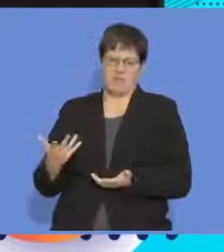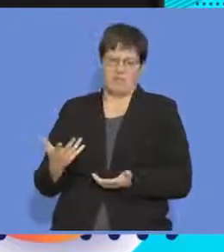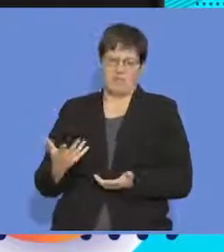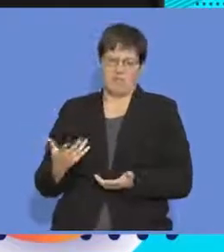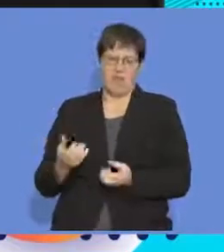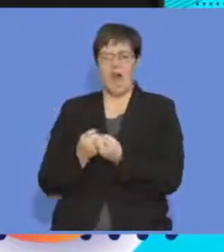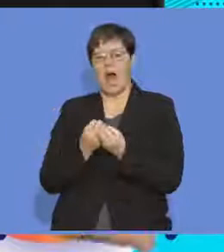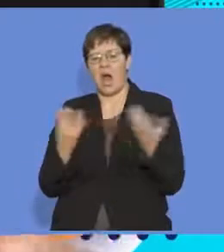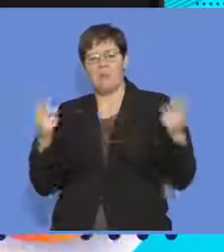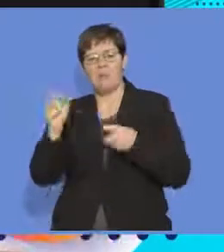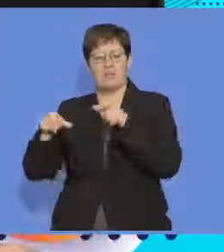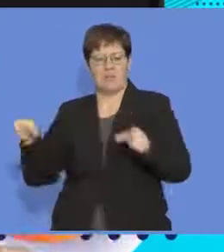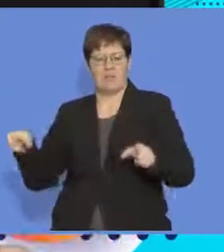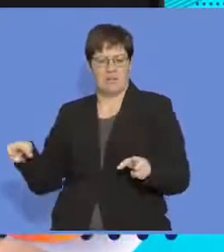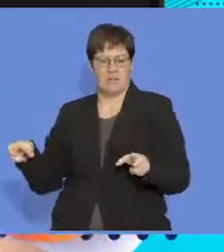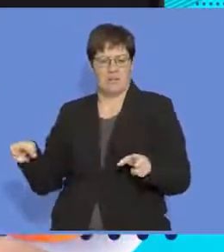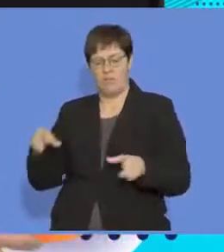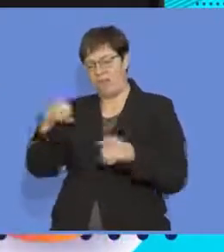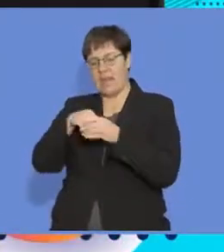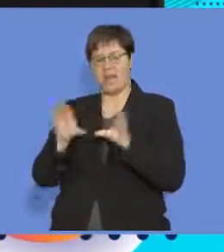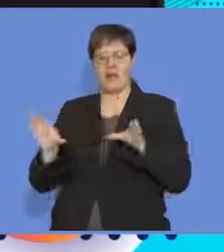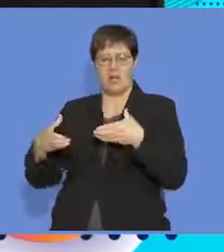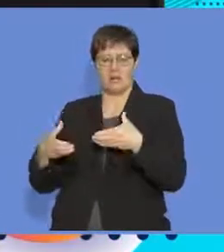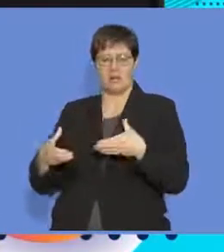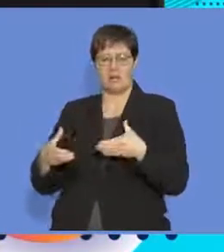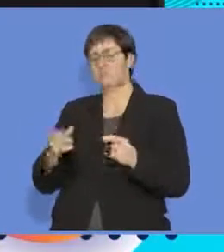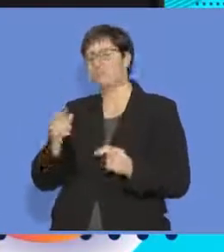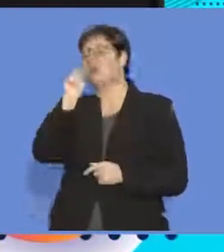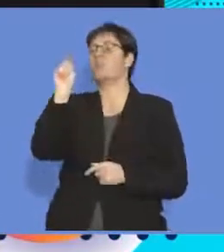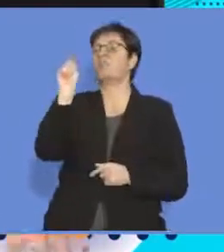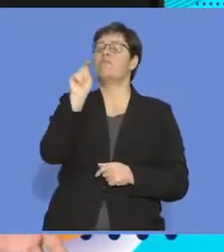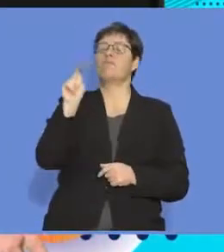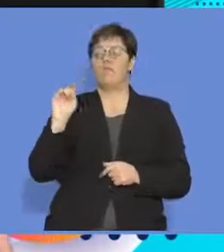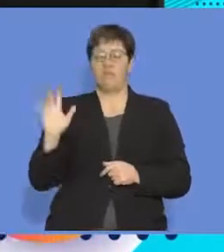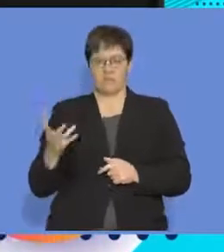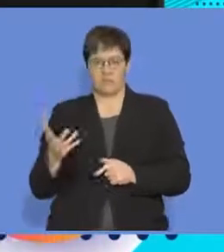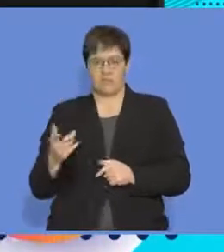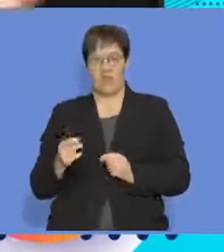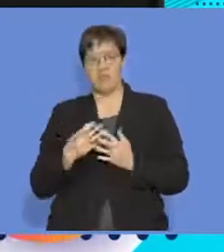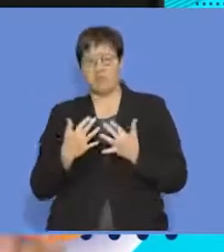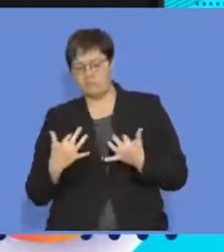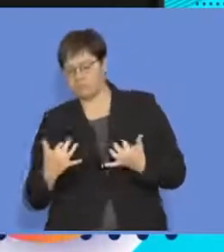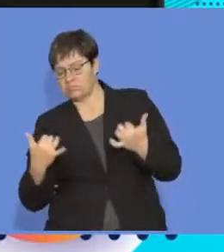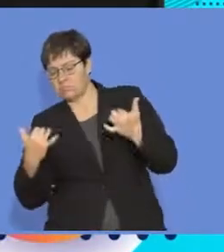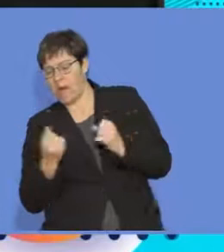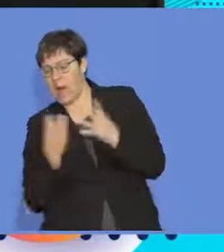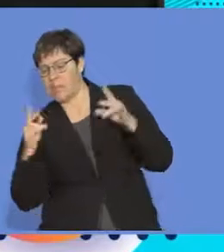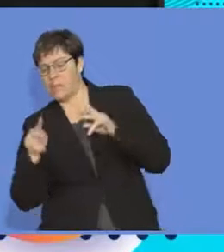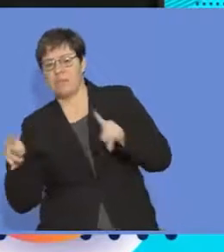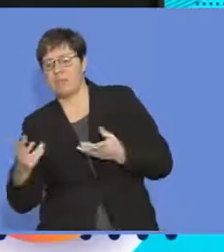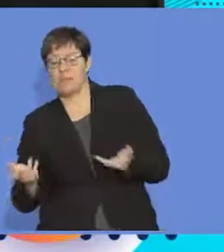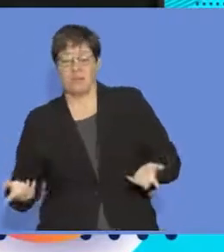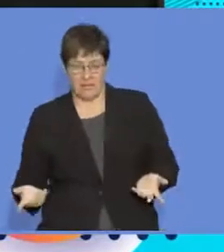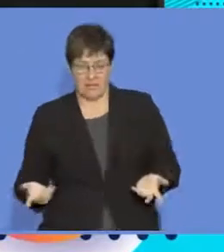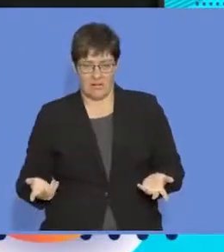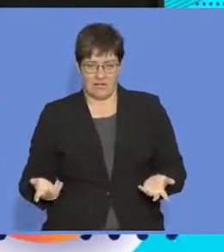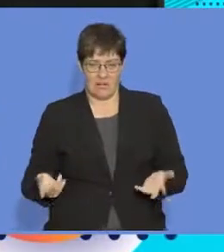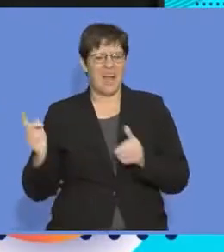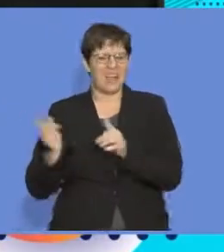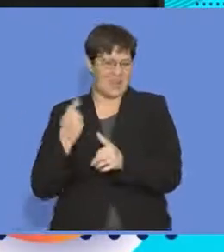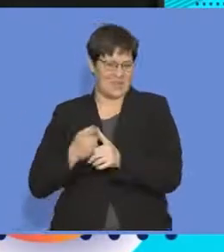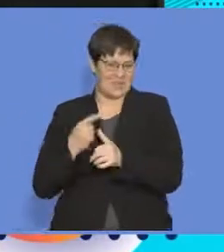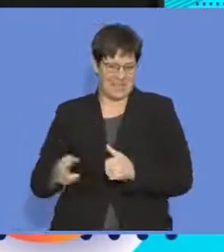How many people in a classroom? How many people in a certain space.